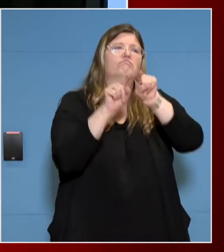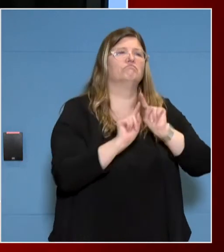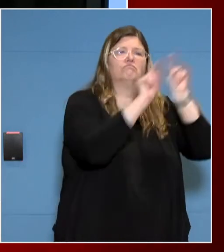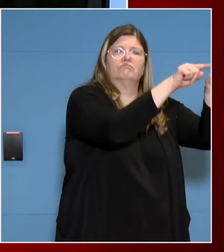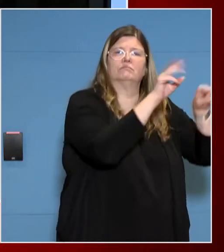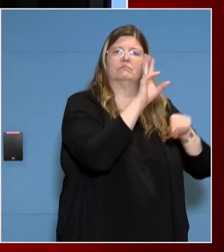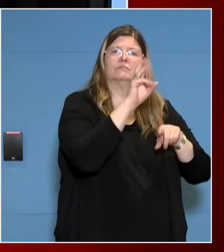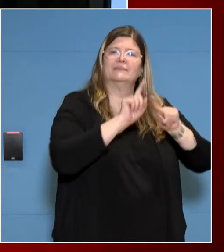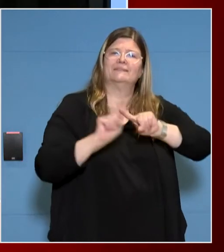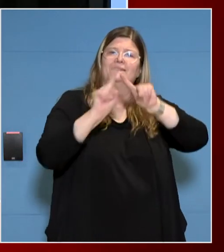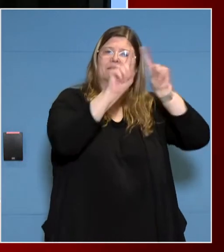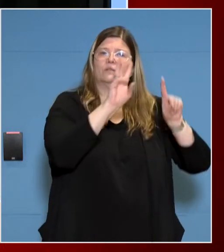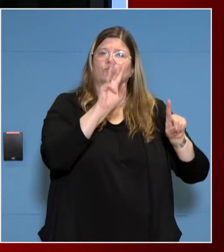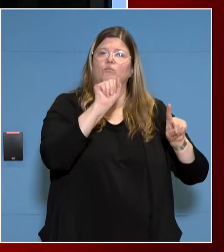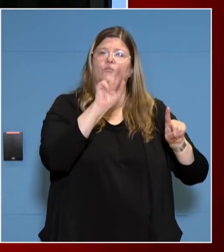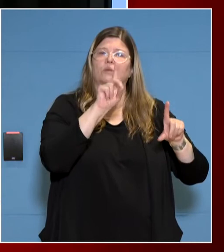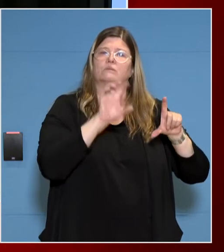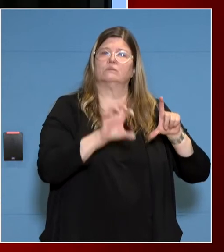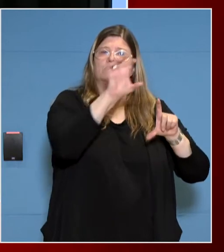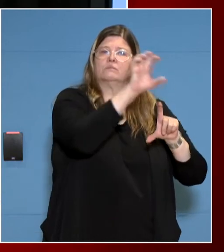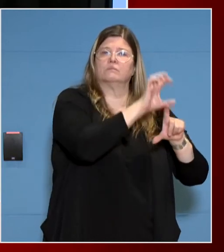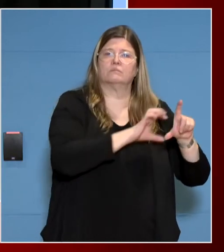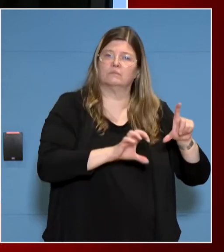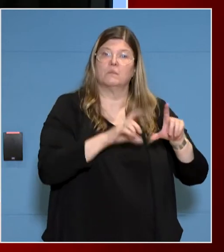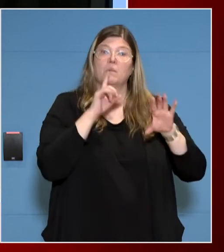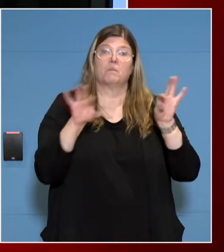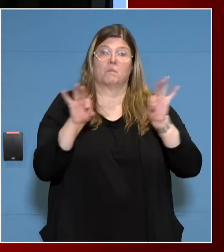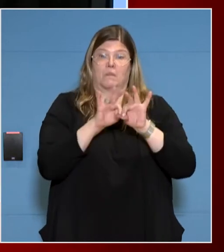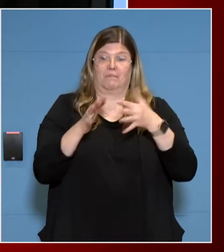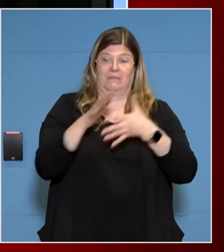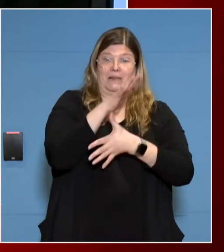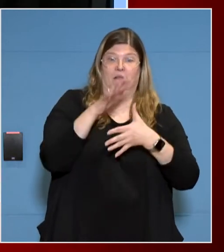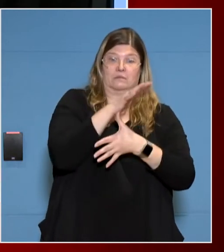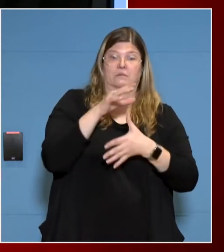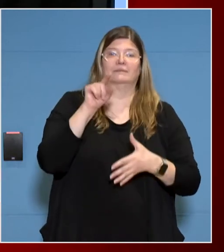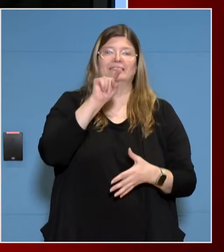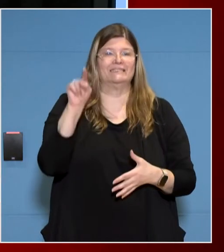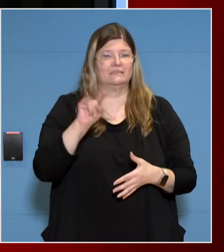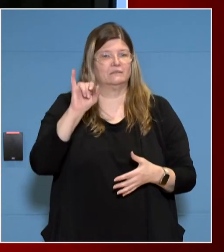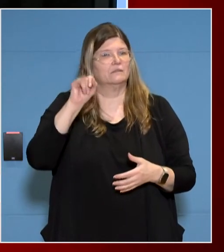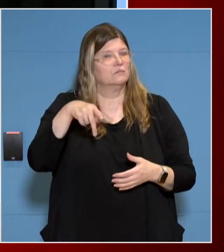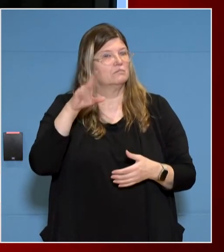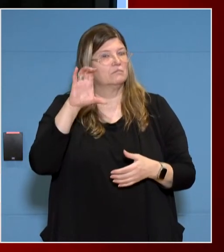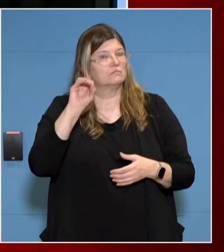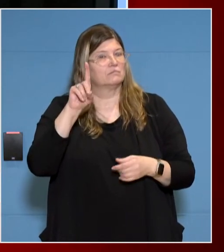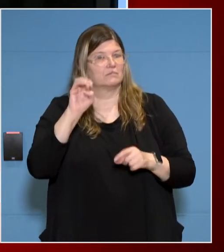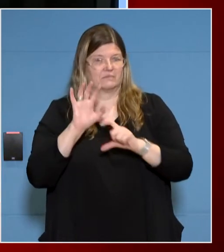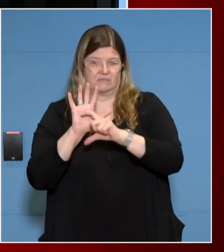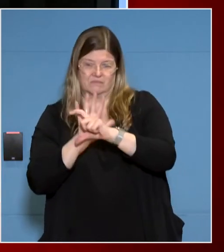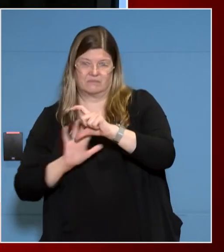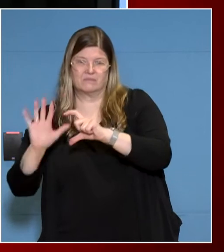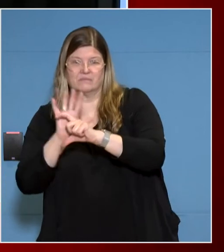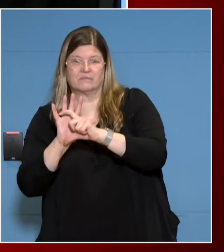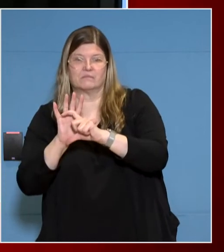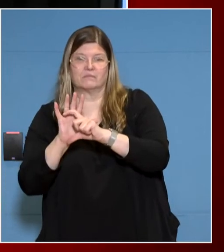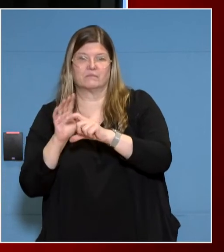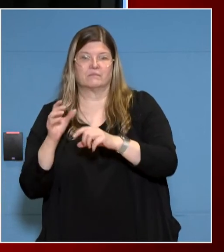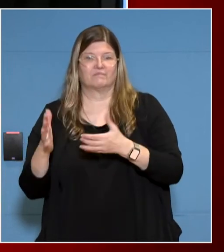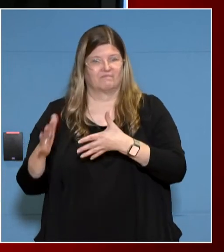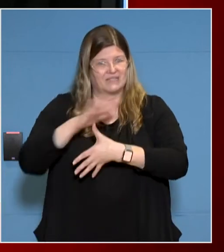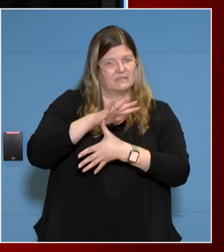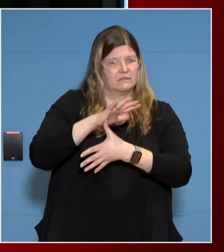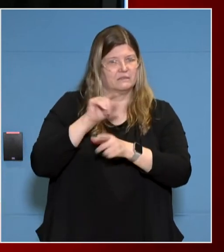I think DC Health has made every attempt to align our experience with COVID with how we're